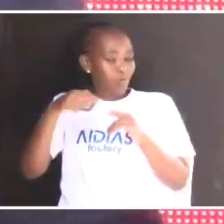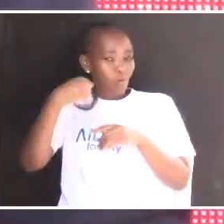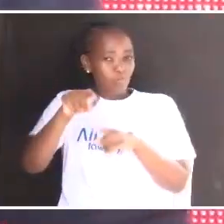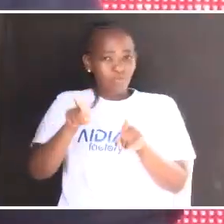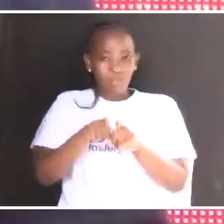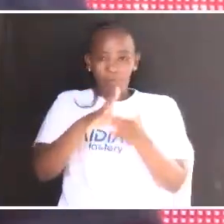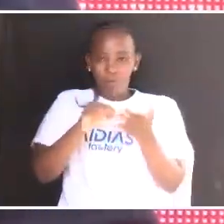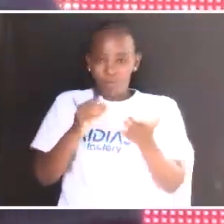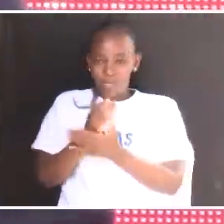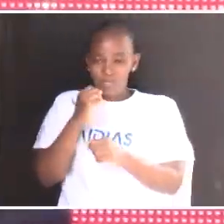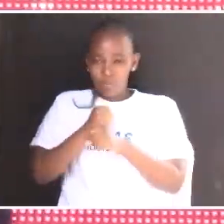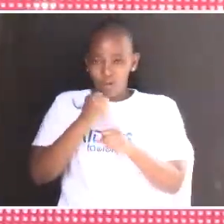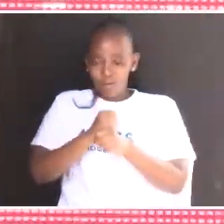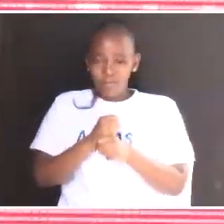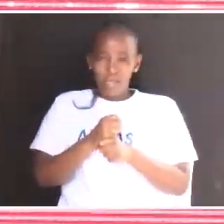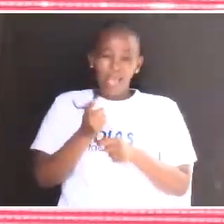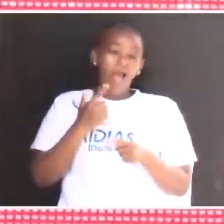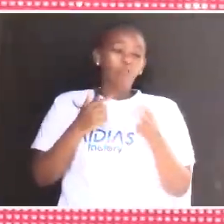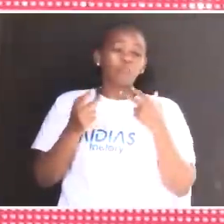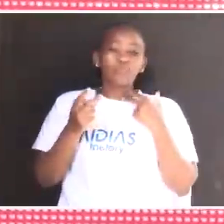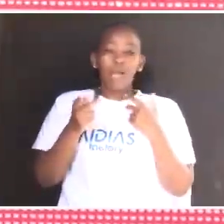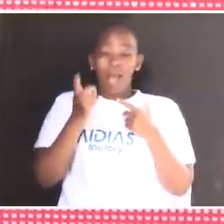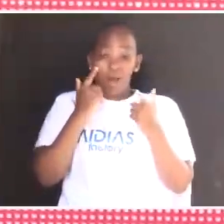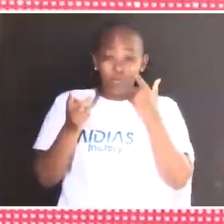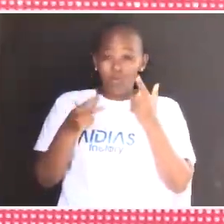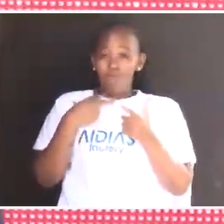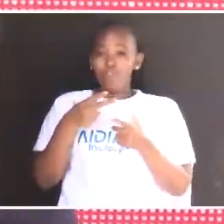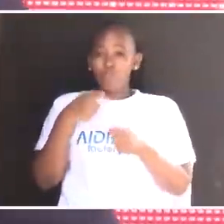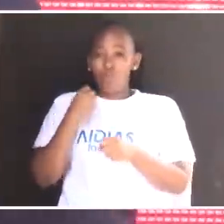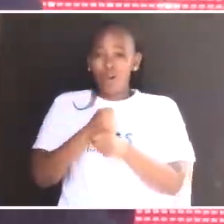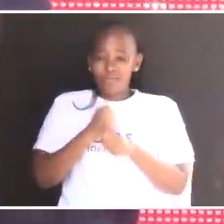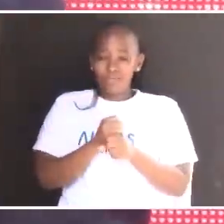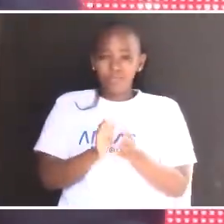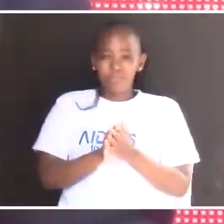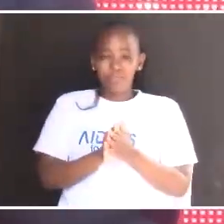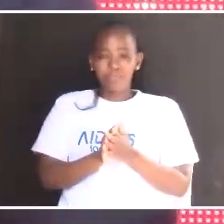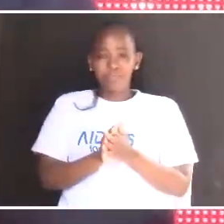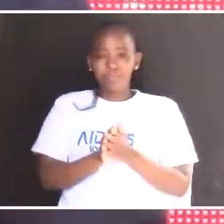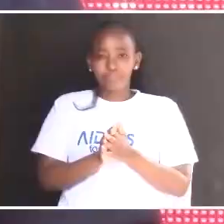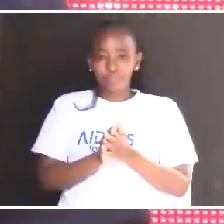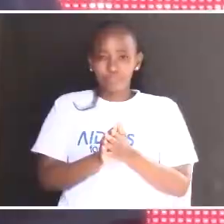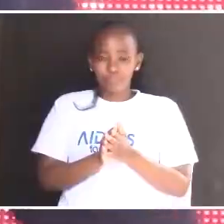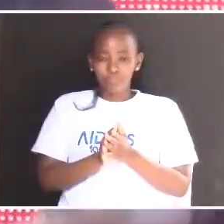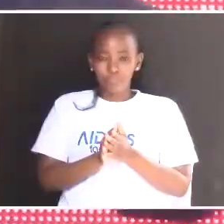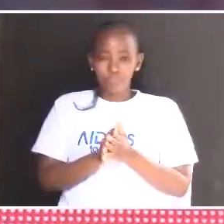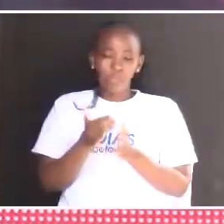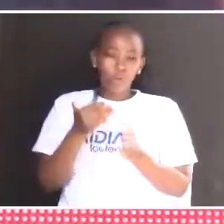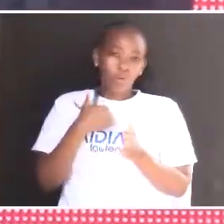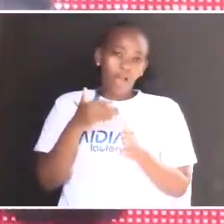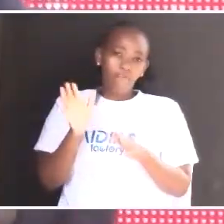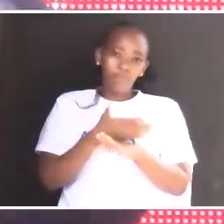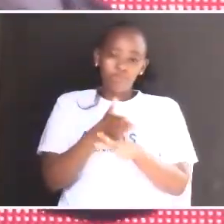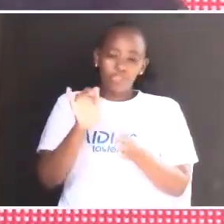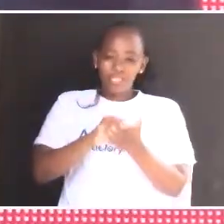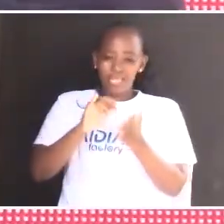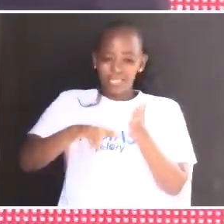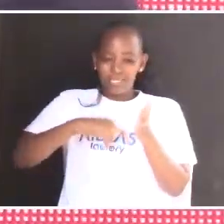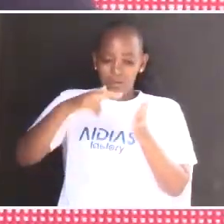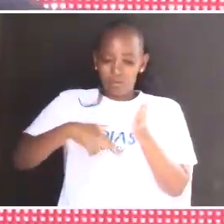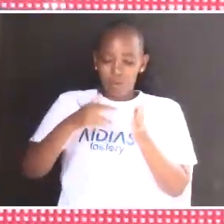copyright work. Audiovisual works includes things like films or music which has been recorded